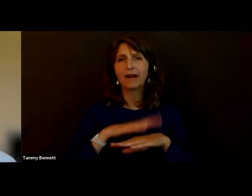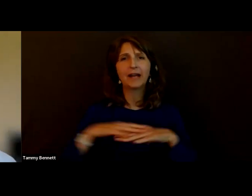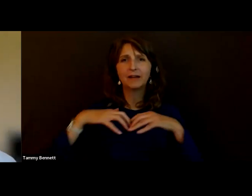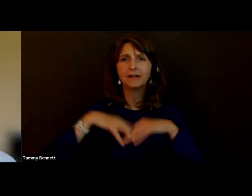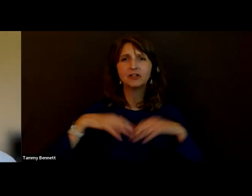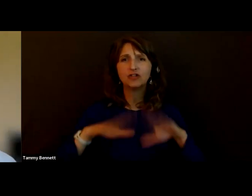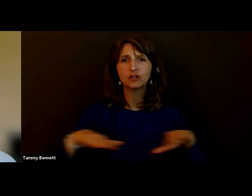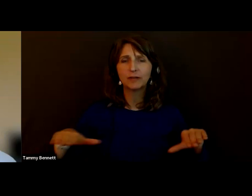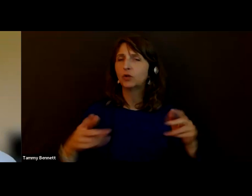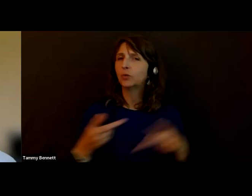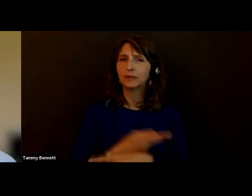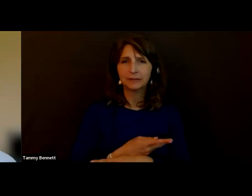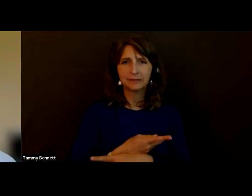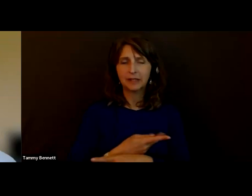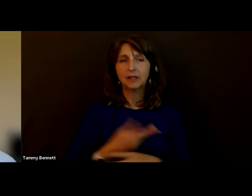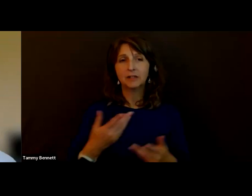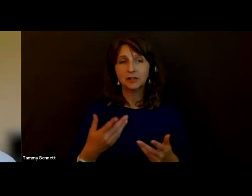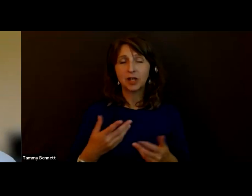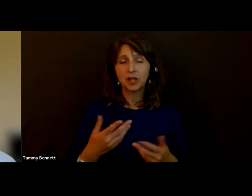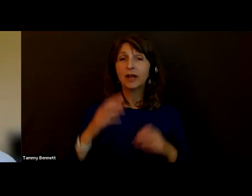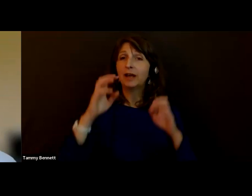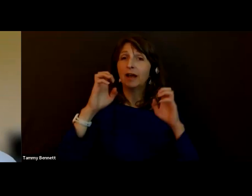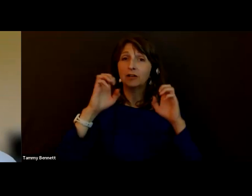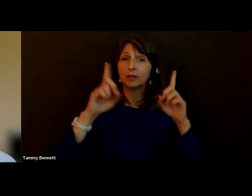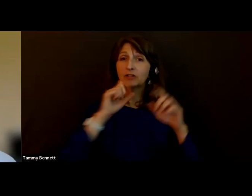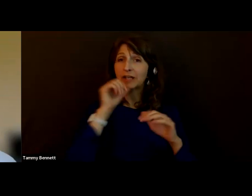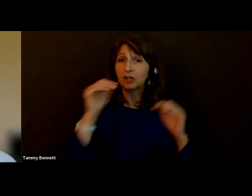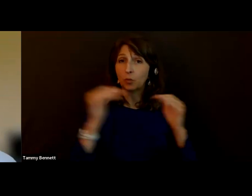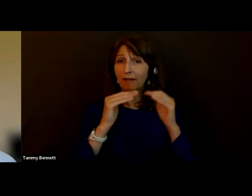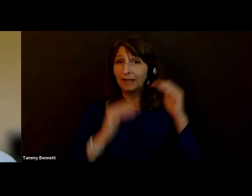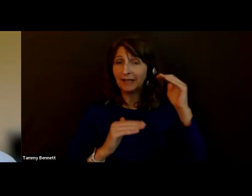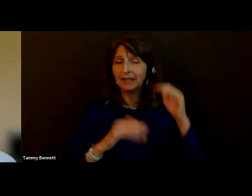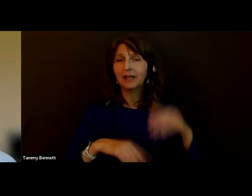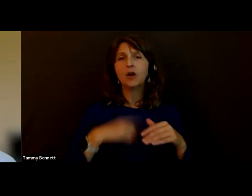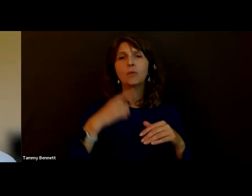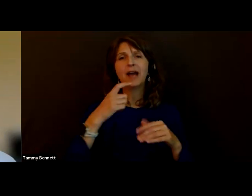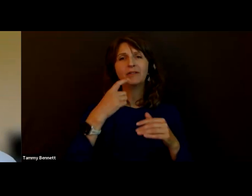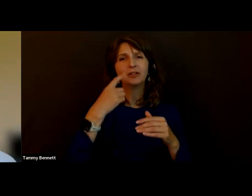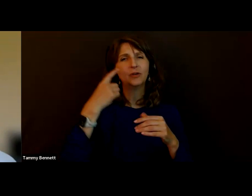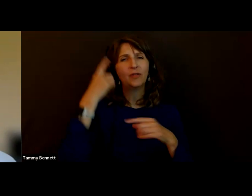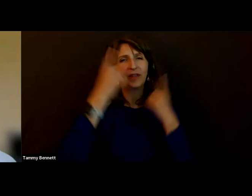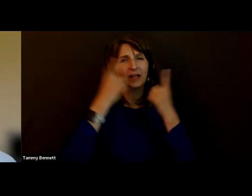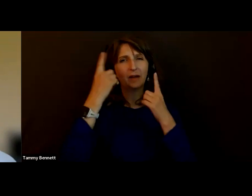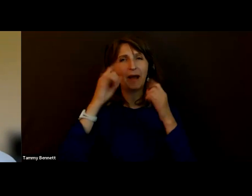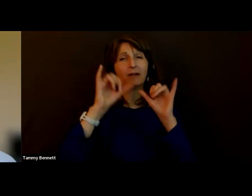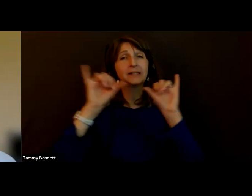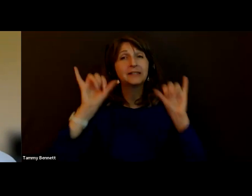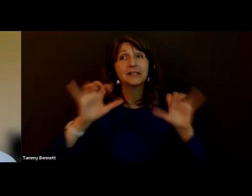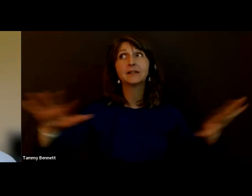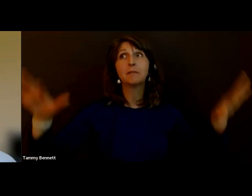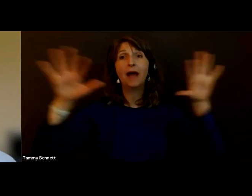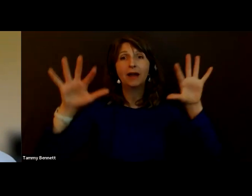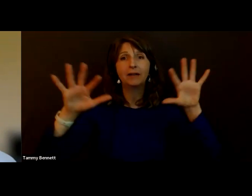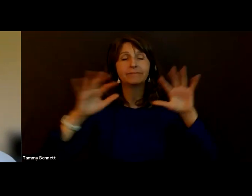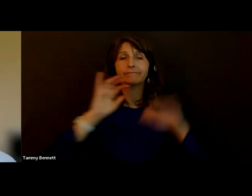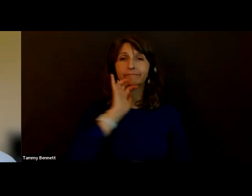about educational inequality, we better first talk about systematic breakdowns. And we need to start looking and charging our professionals that are in those systems to making